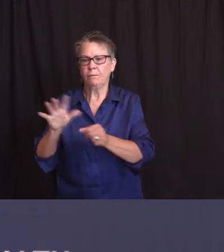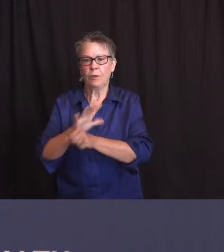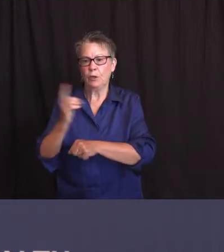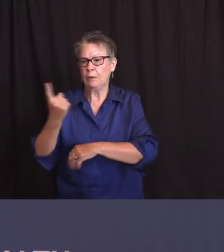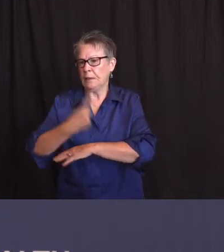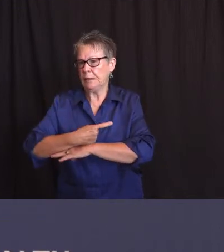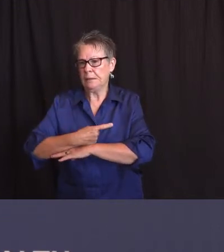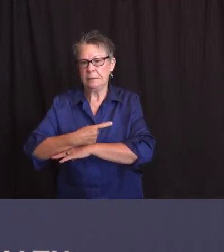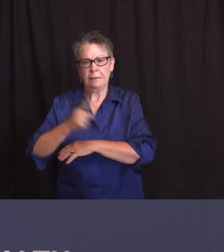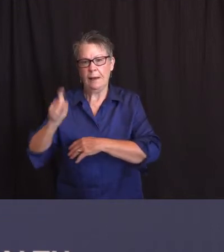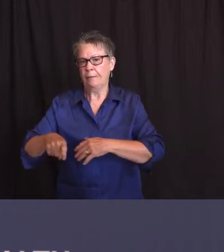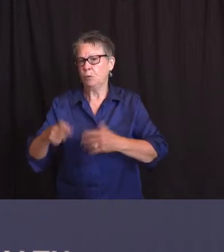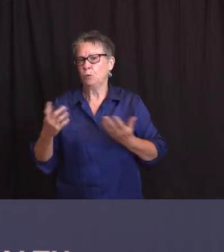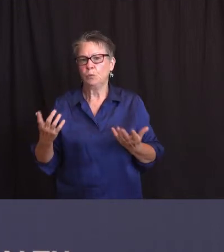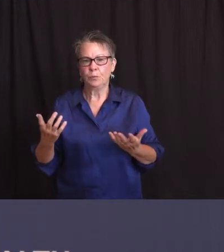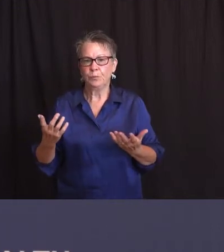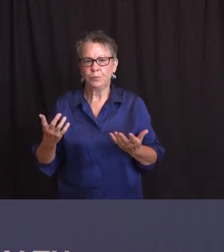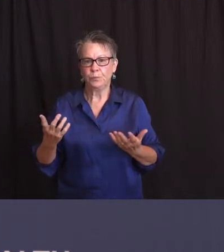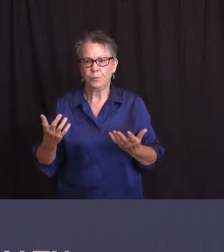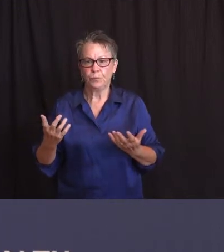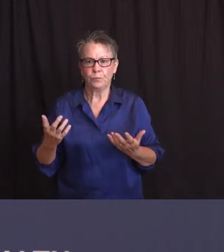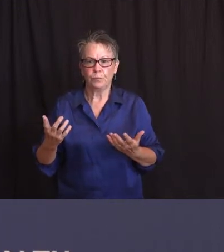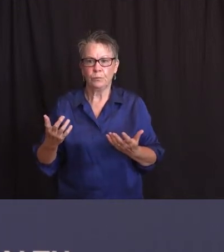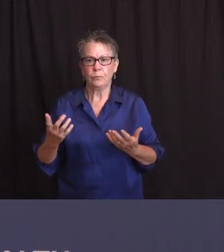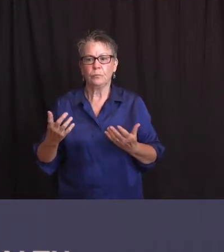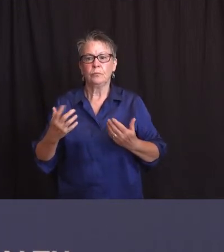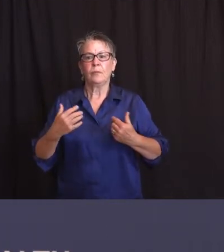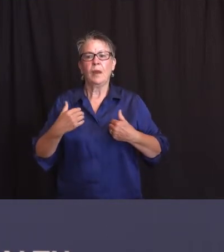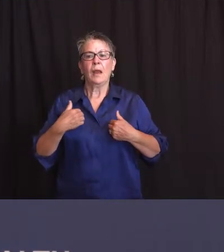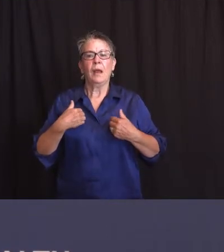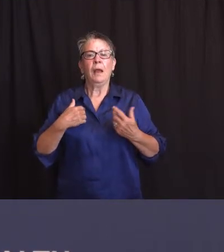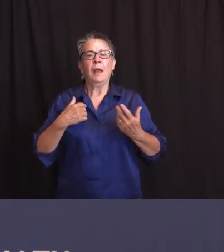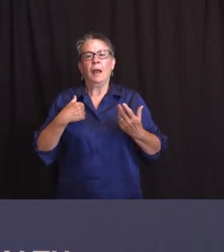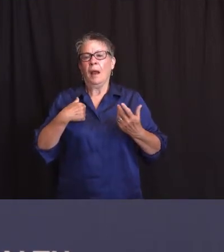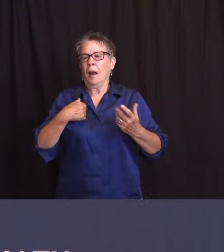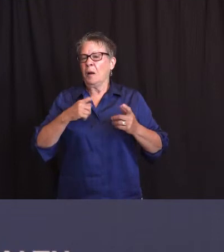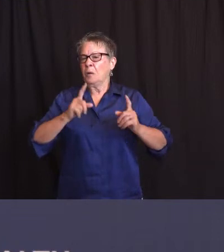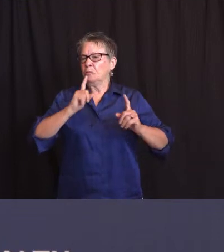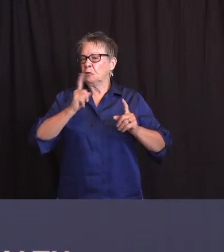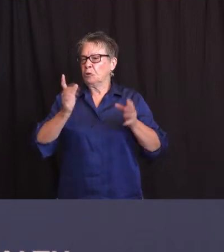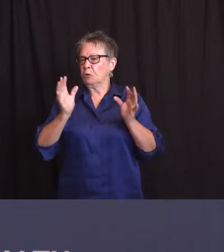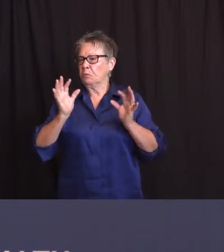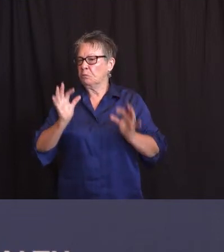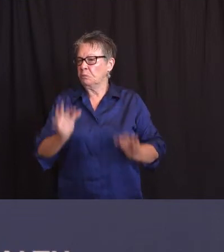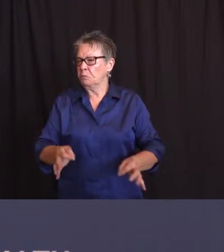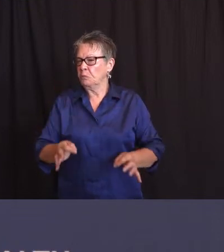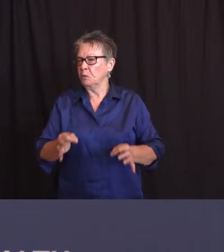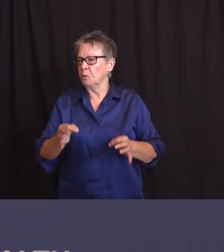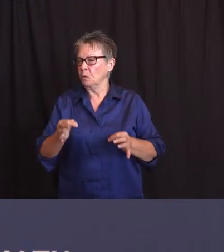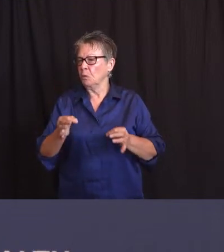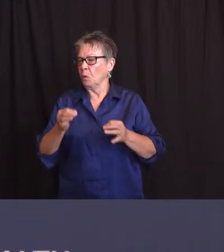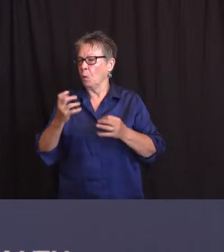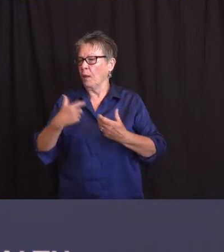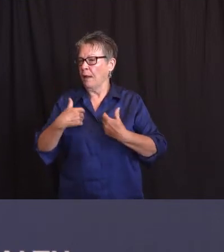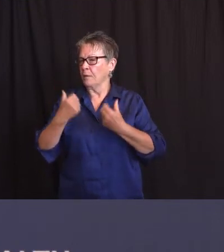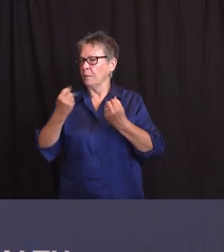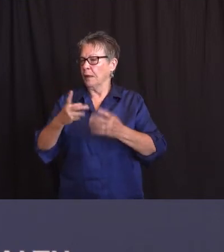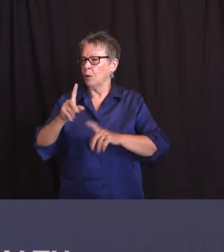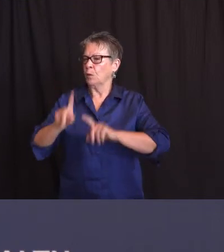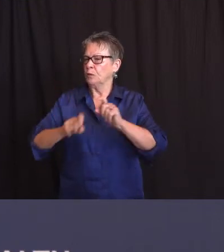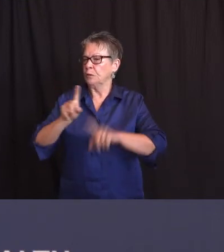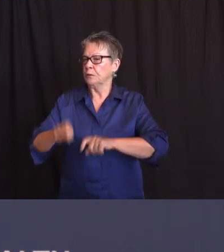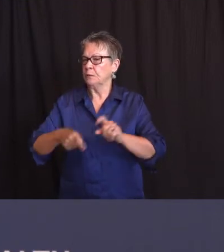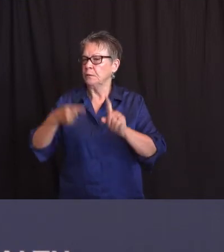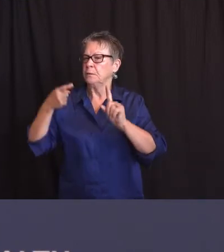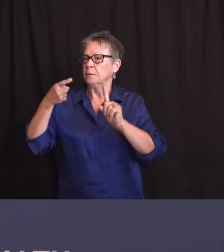suspect this will be an answer to a number of questions, as it has been. The virus dictates the terms here. You know, we do our very best. We make our